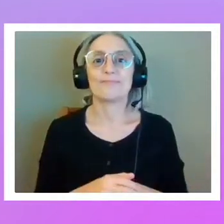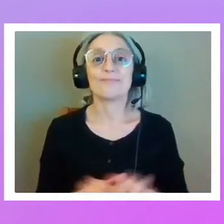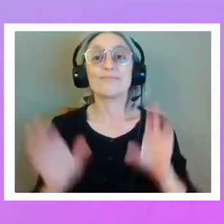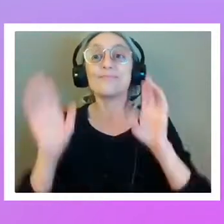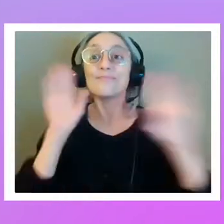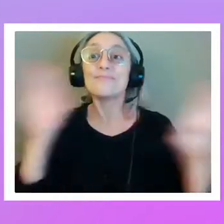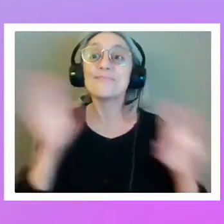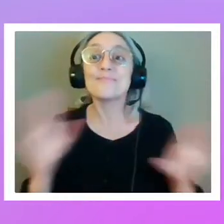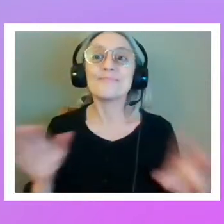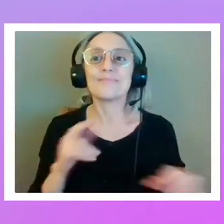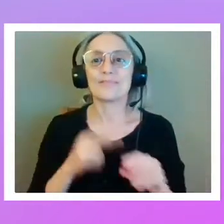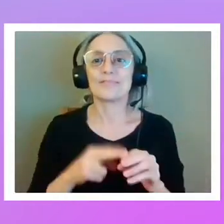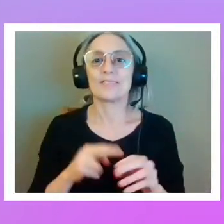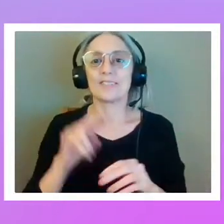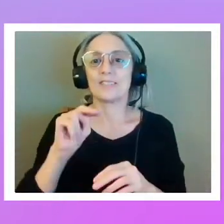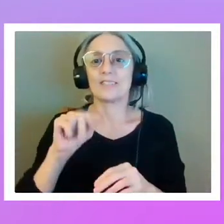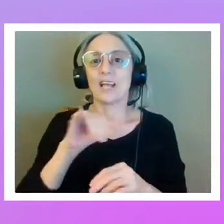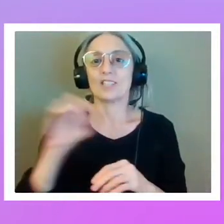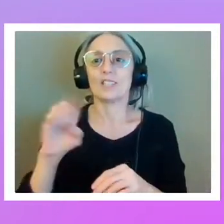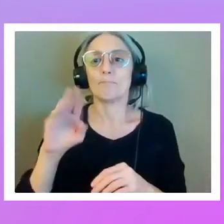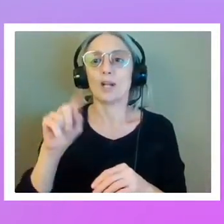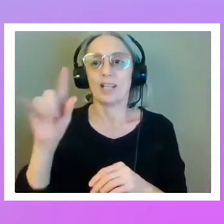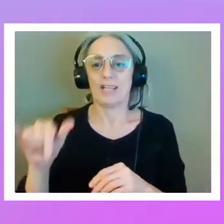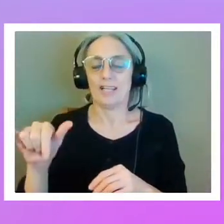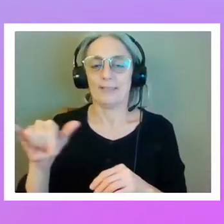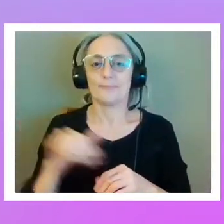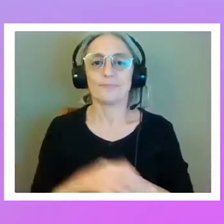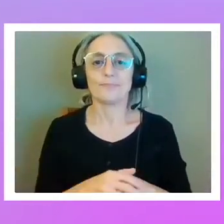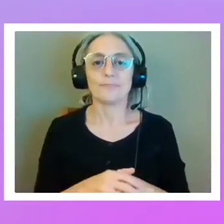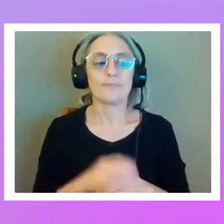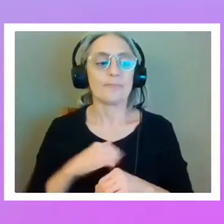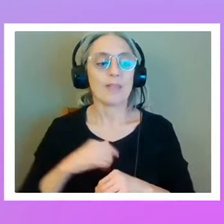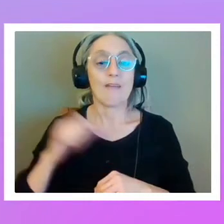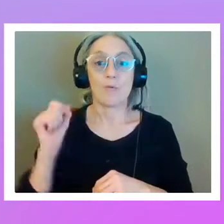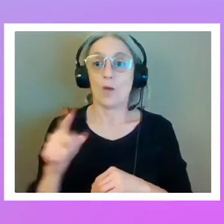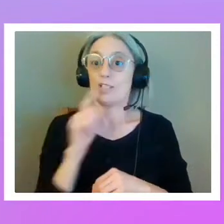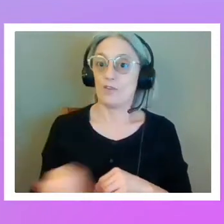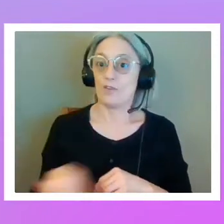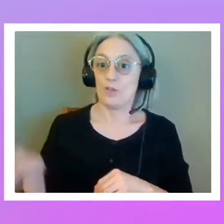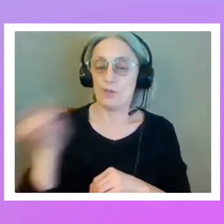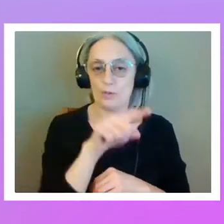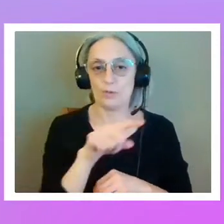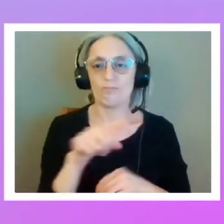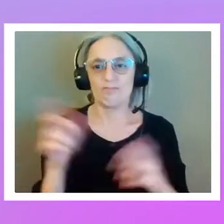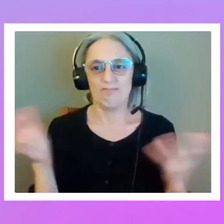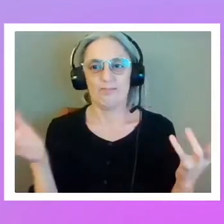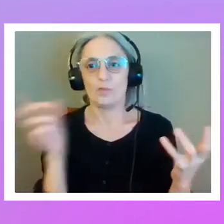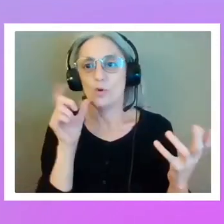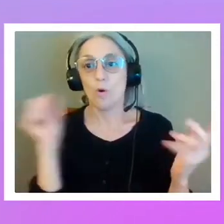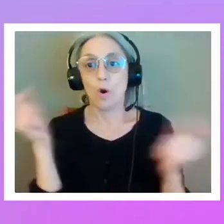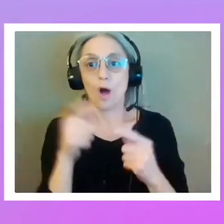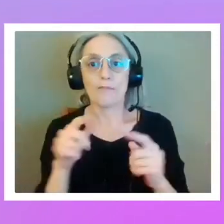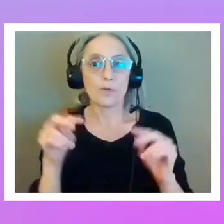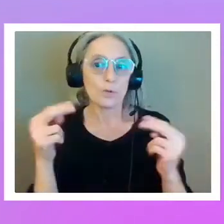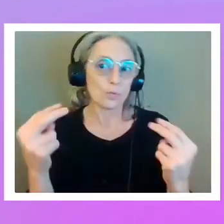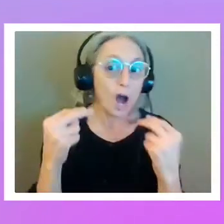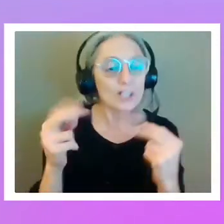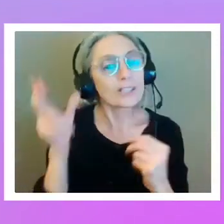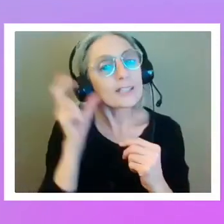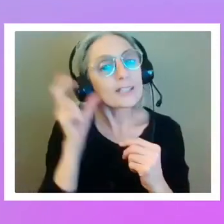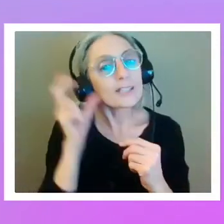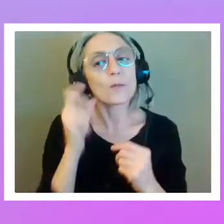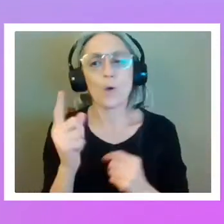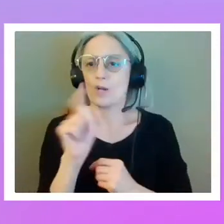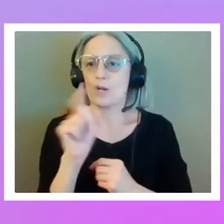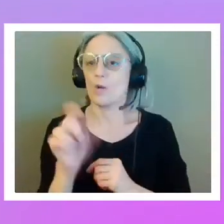Hello, everyone. My name is Najee Bartley, and I have a question for you. For everyone that's listening at this moment, I have one question.